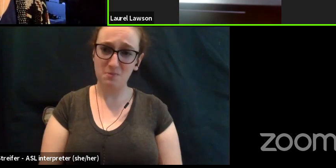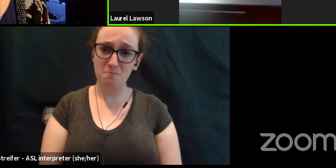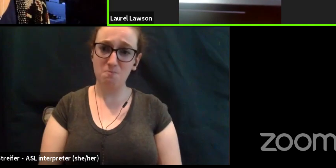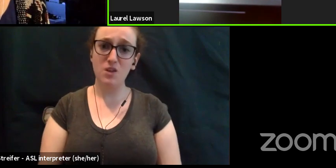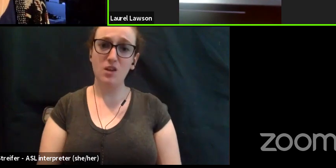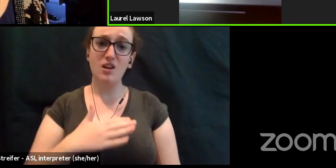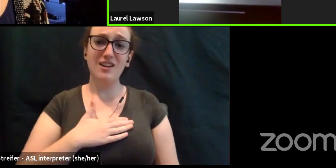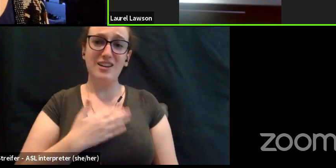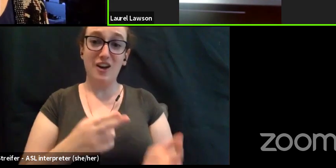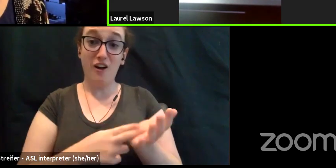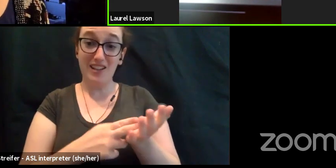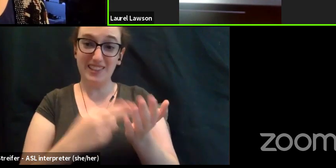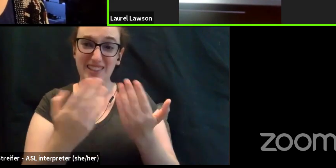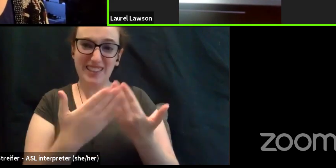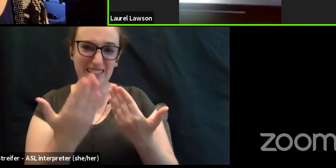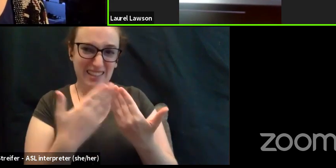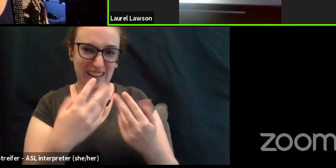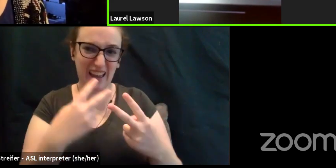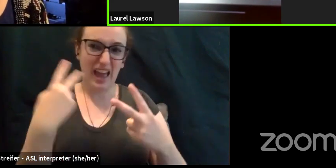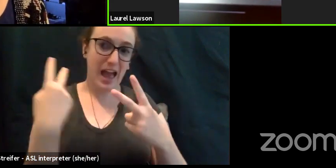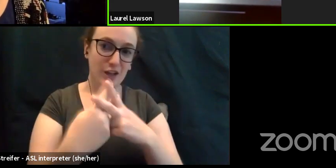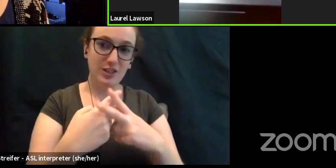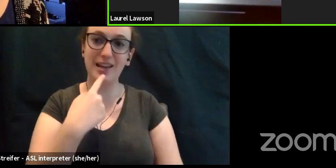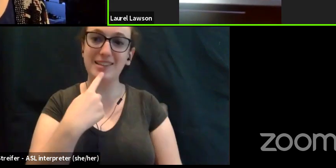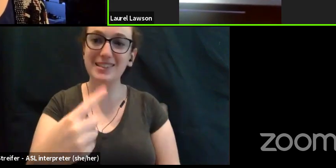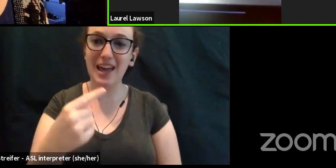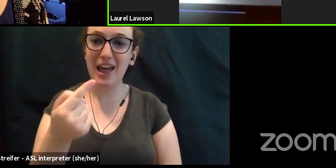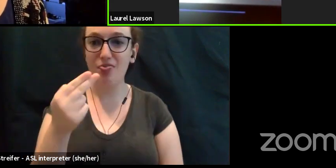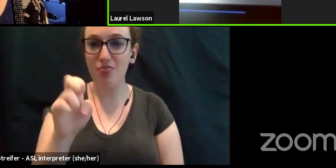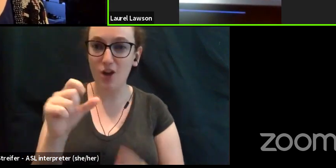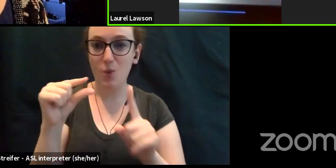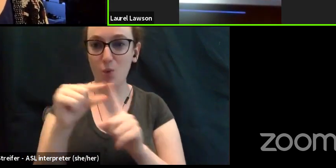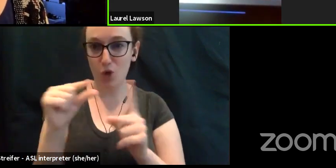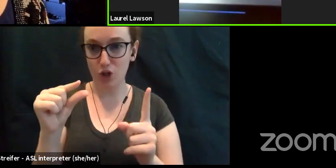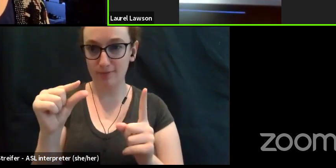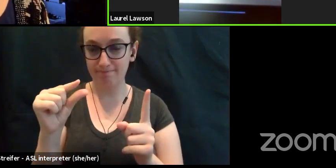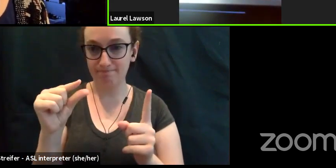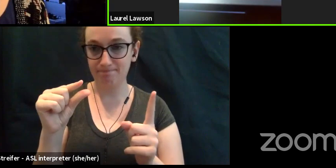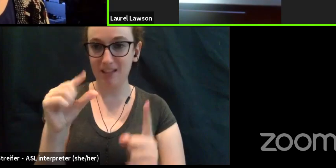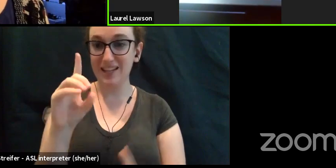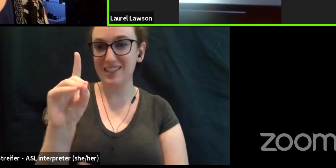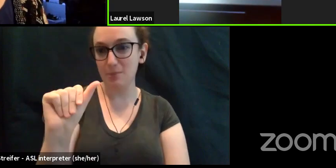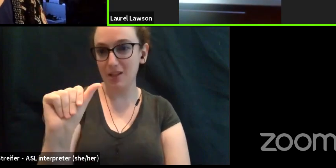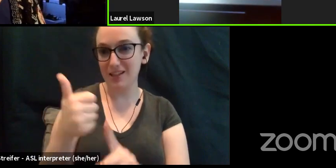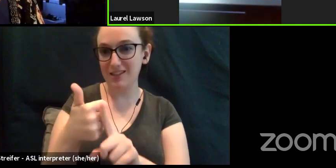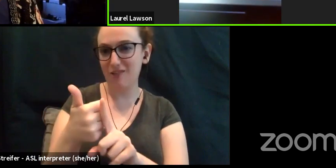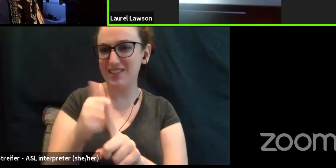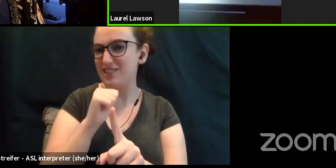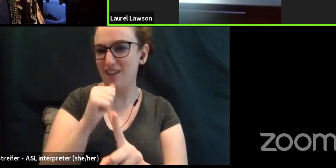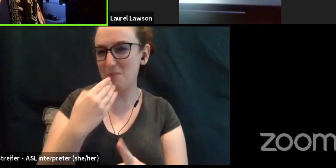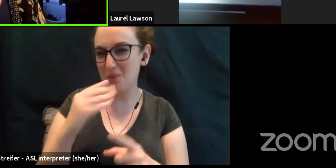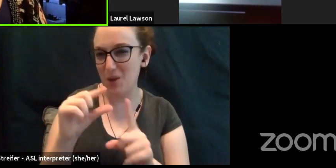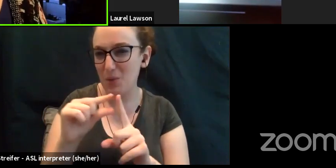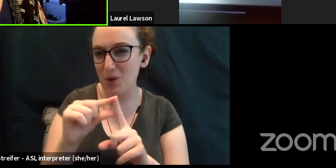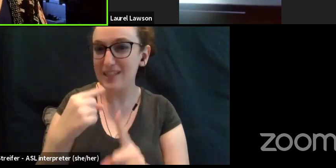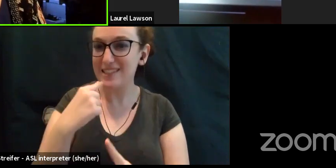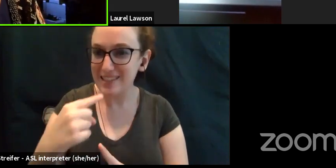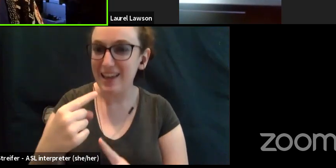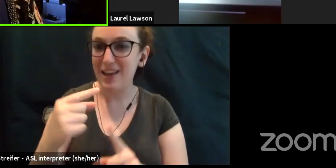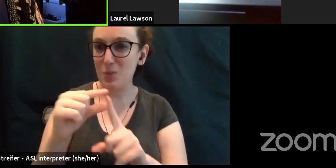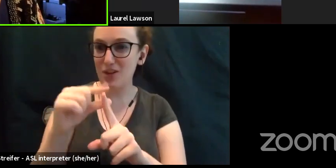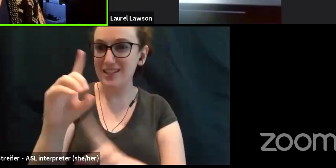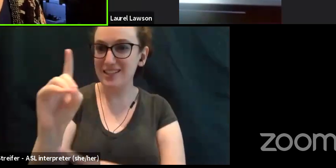Honestly, it's pretty easy. Hashtag say the word. Mm-hmm. Disability is not a dirty word. Yes. We can